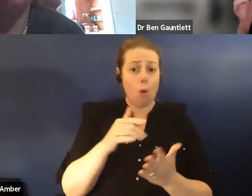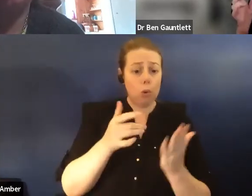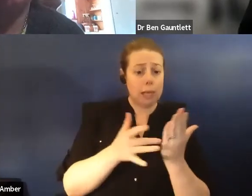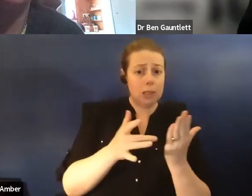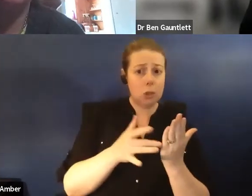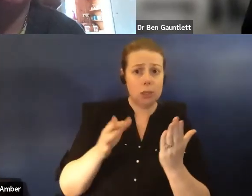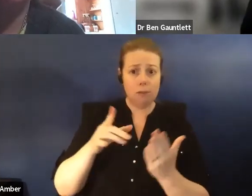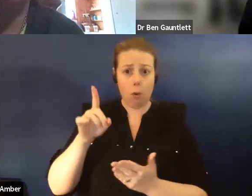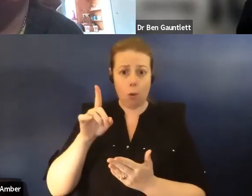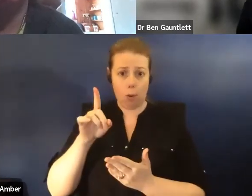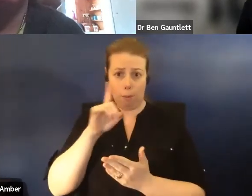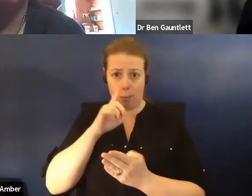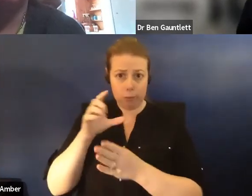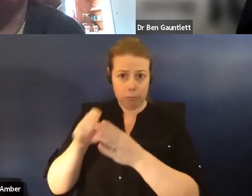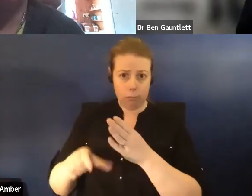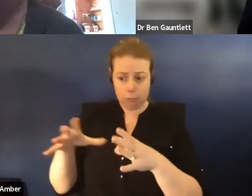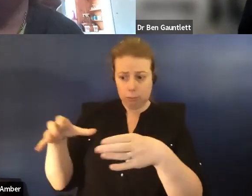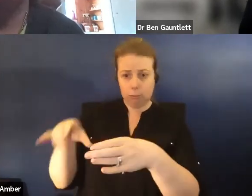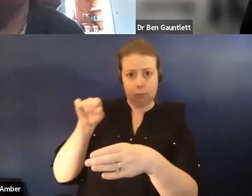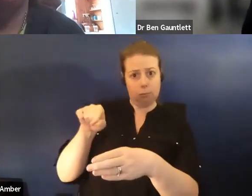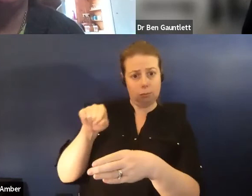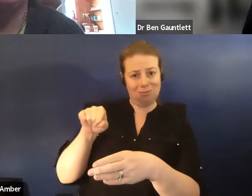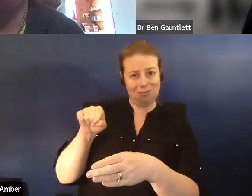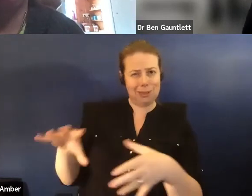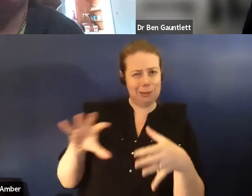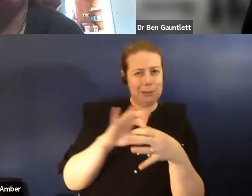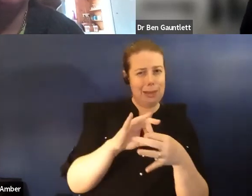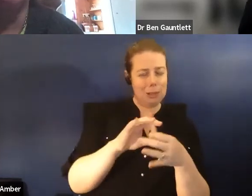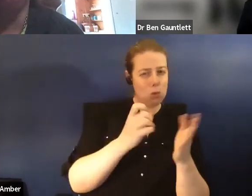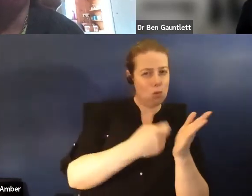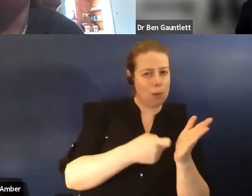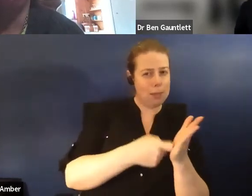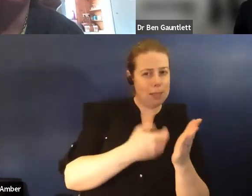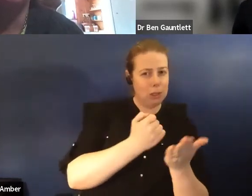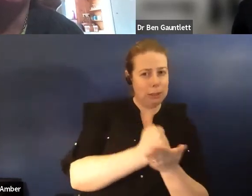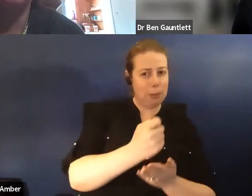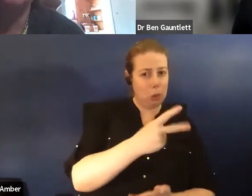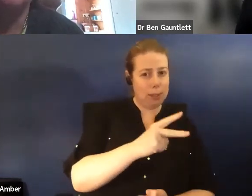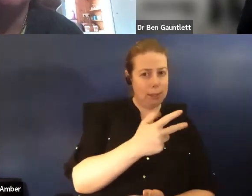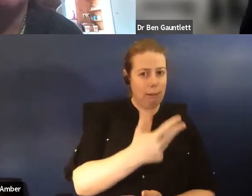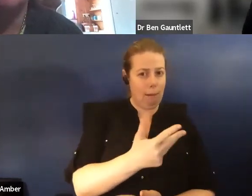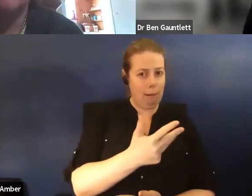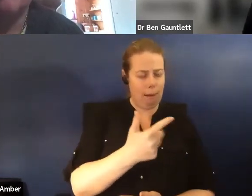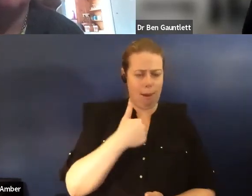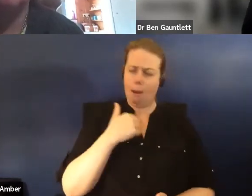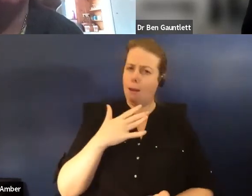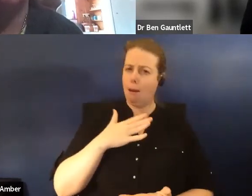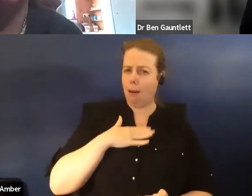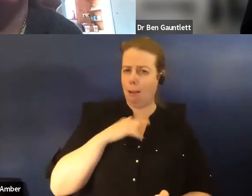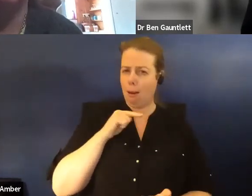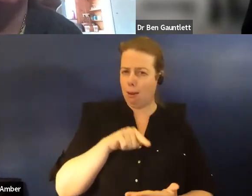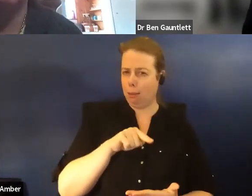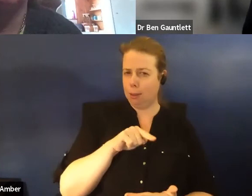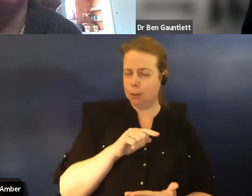by recommendation 29. And one of the most pleasing aspects of the report, I felt, was that it understood